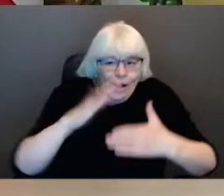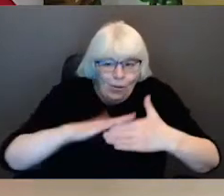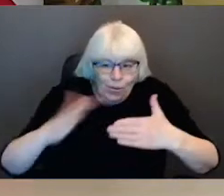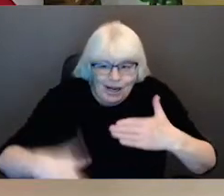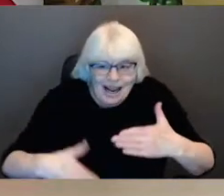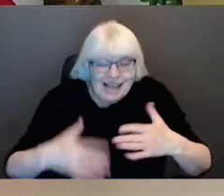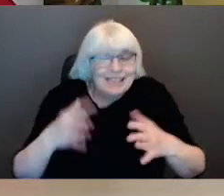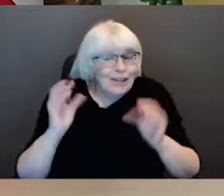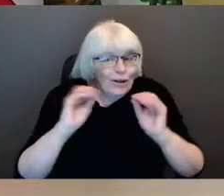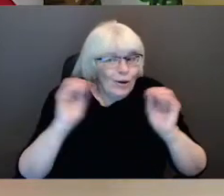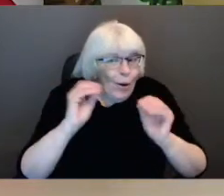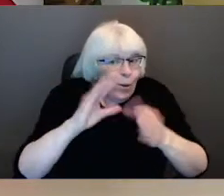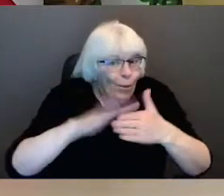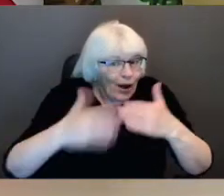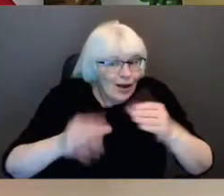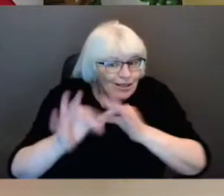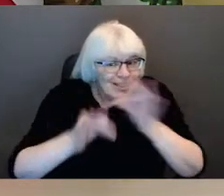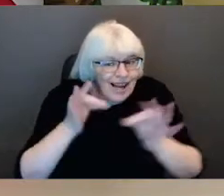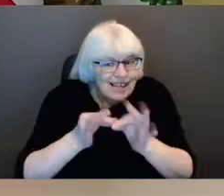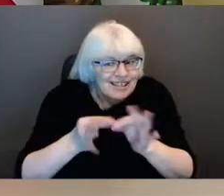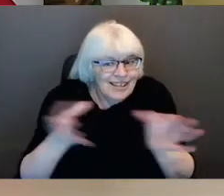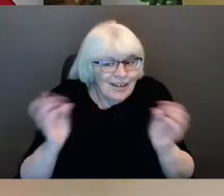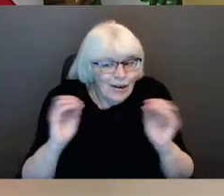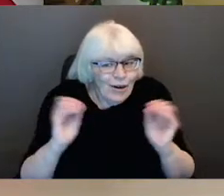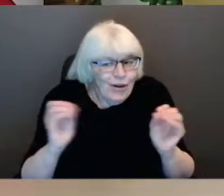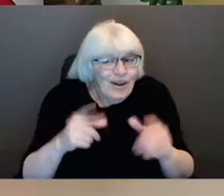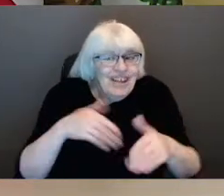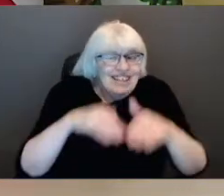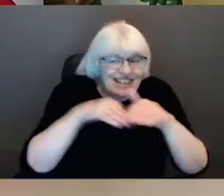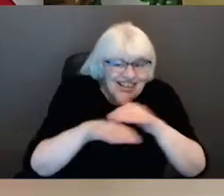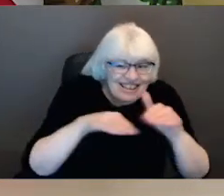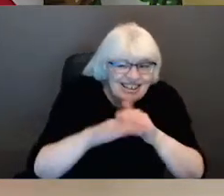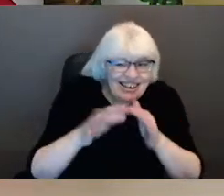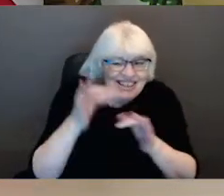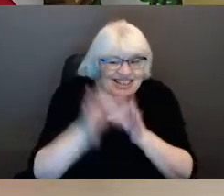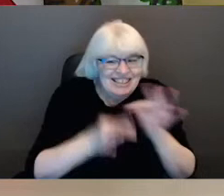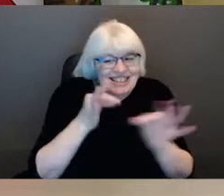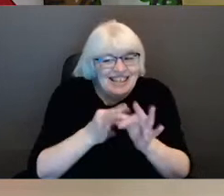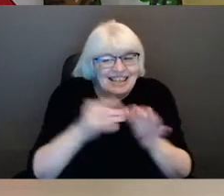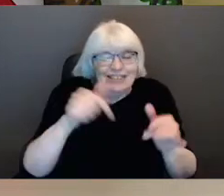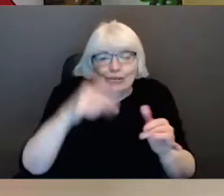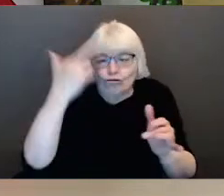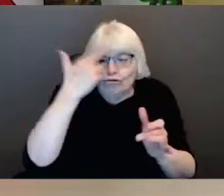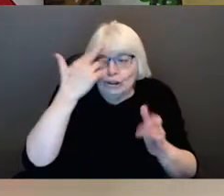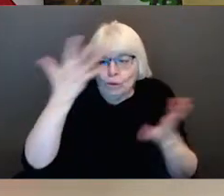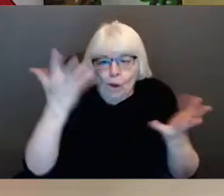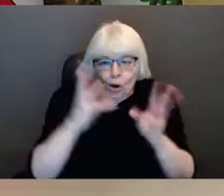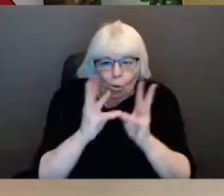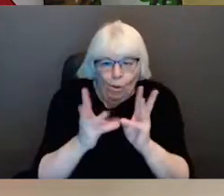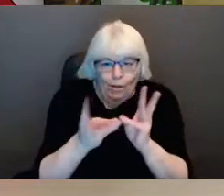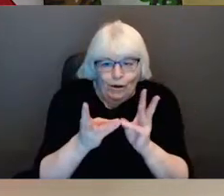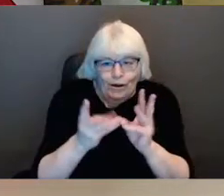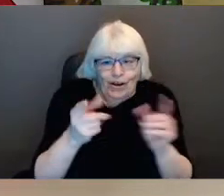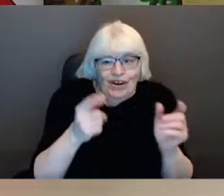test on Sunday morning because of the weather. So whether that had to do some with the storm and the